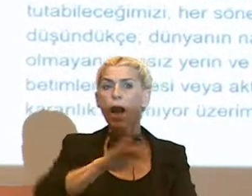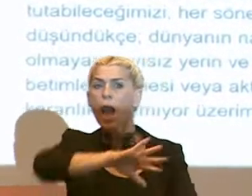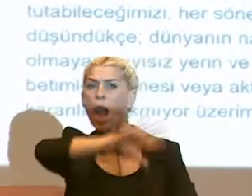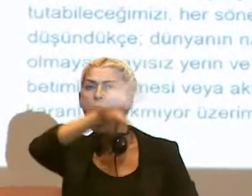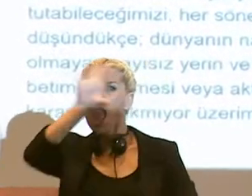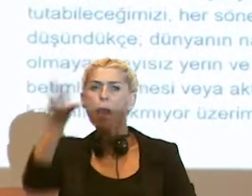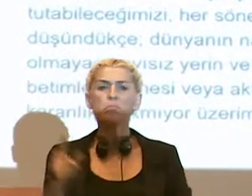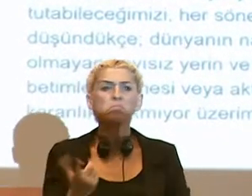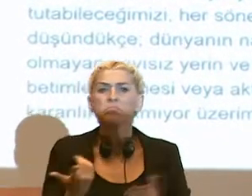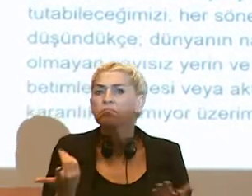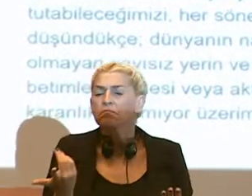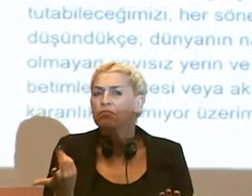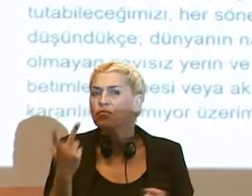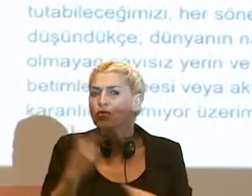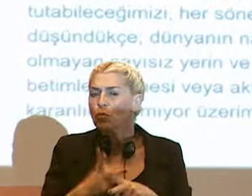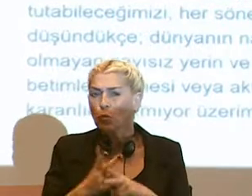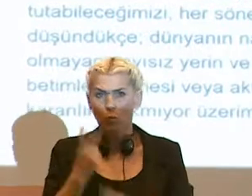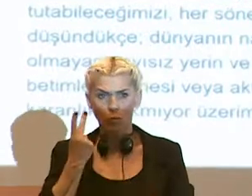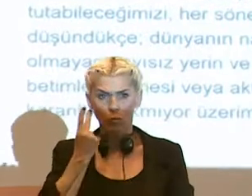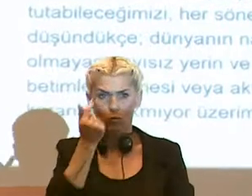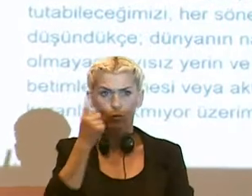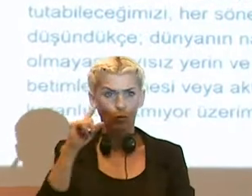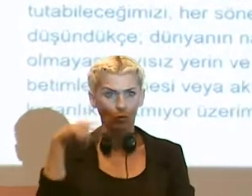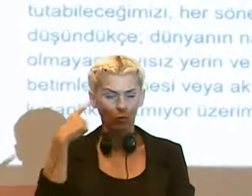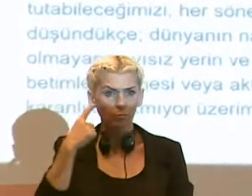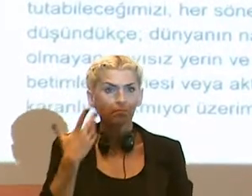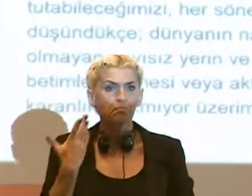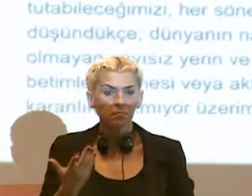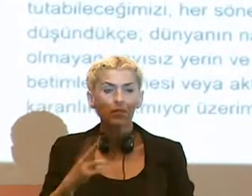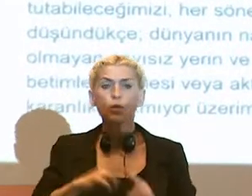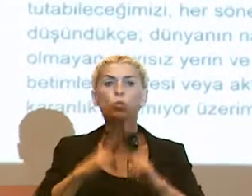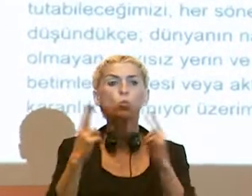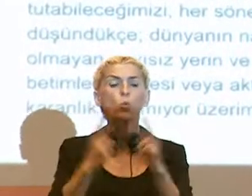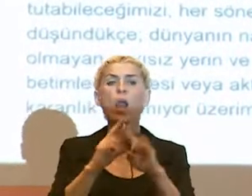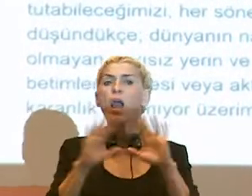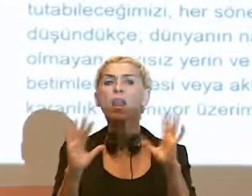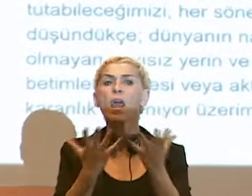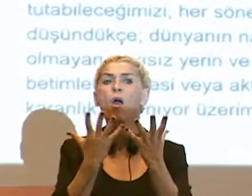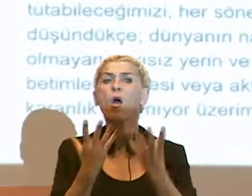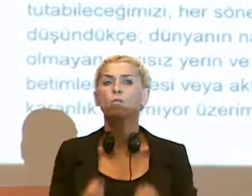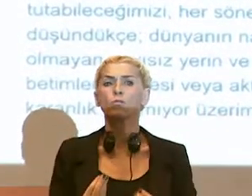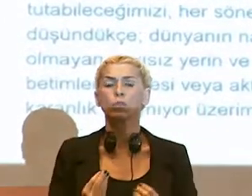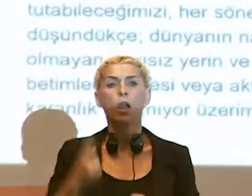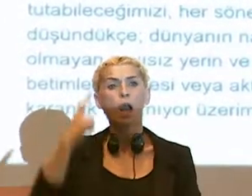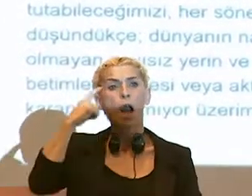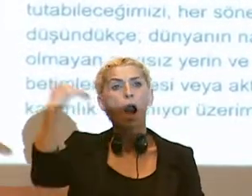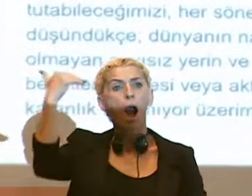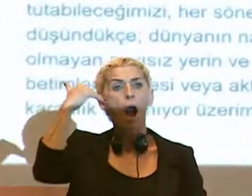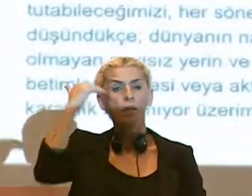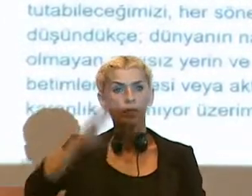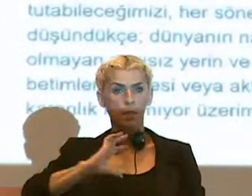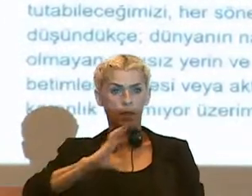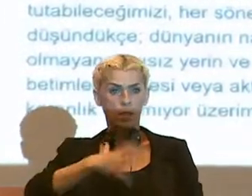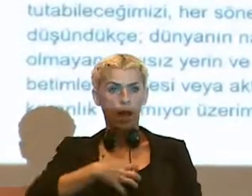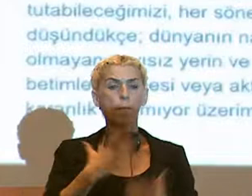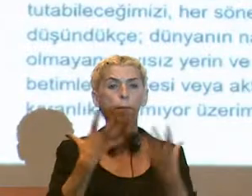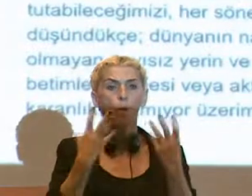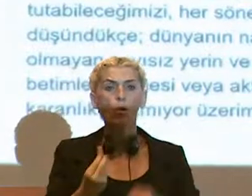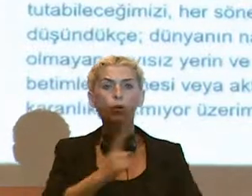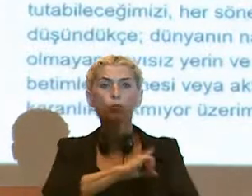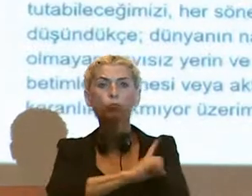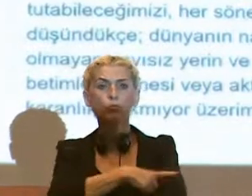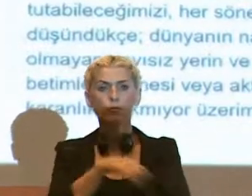he goes on to say how the world is as it were draining itself in that the history of